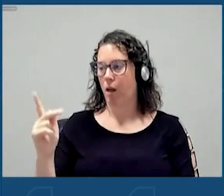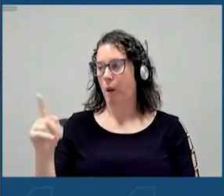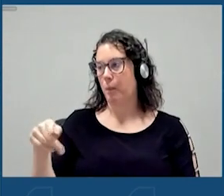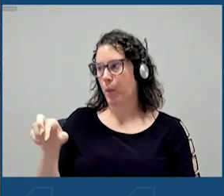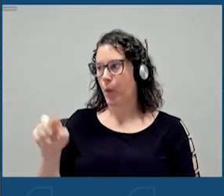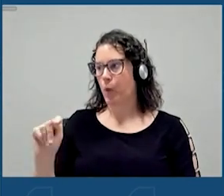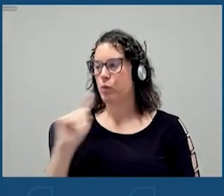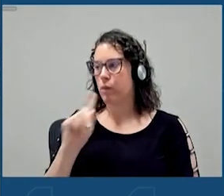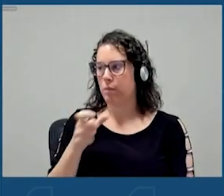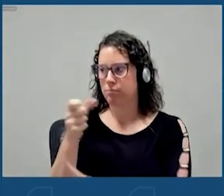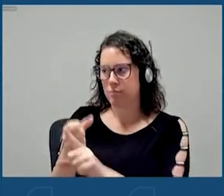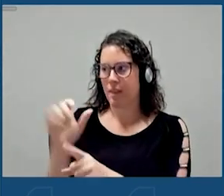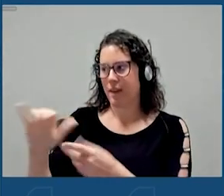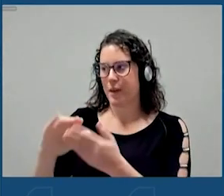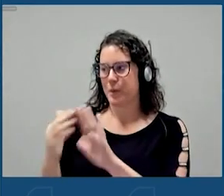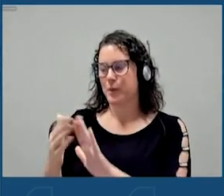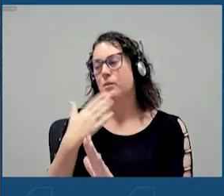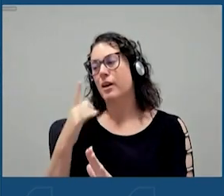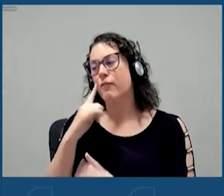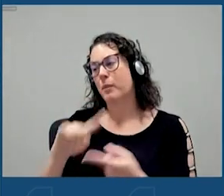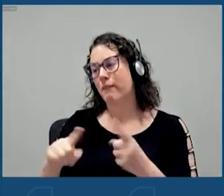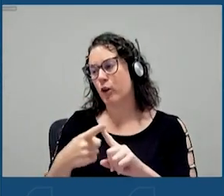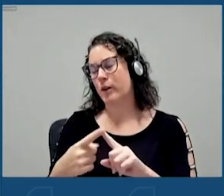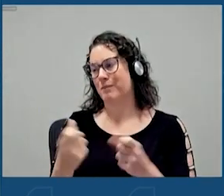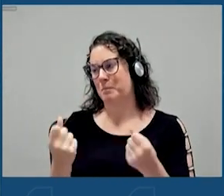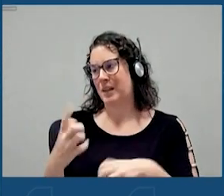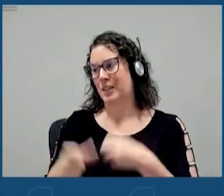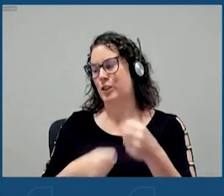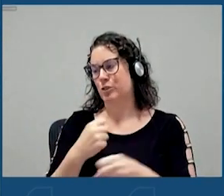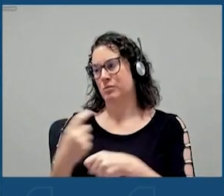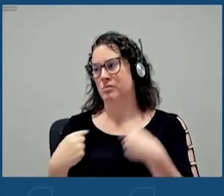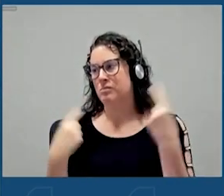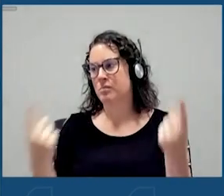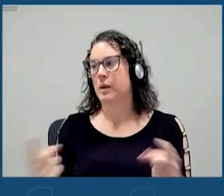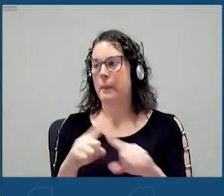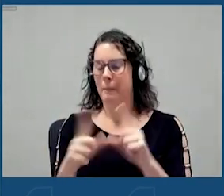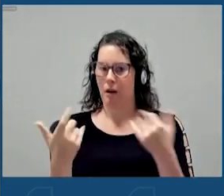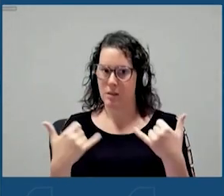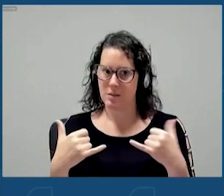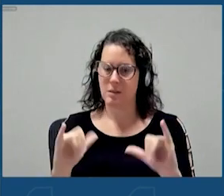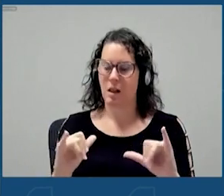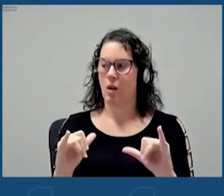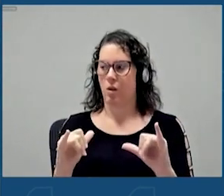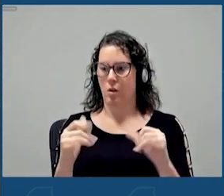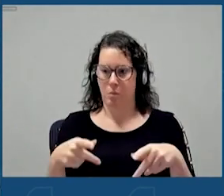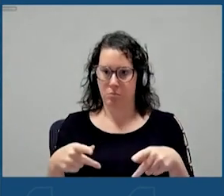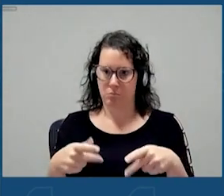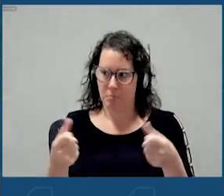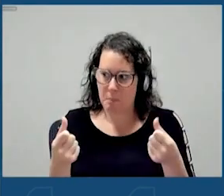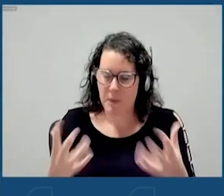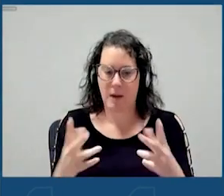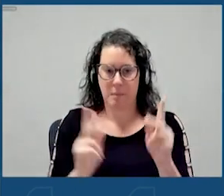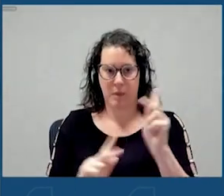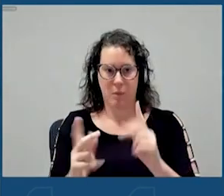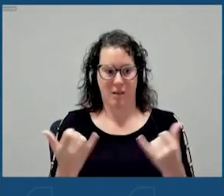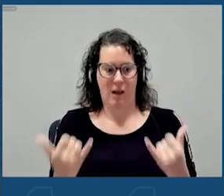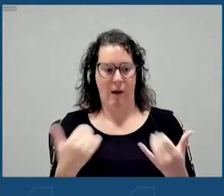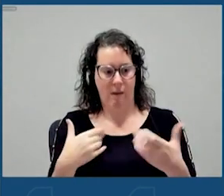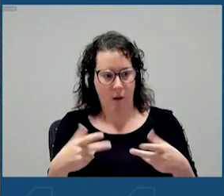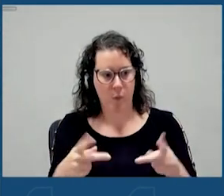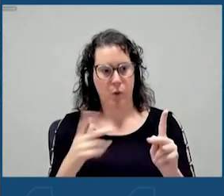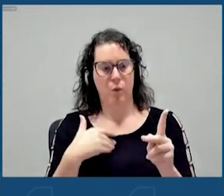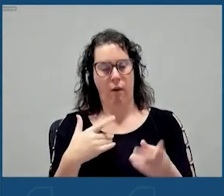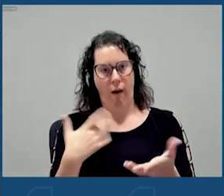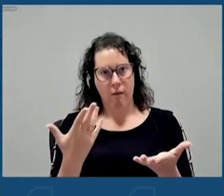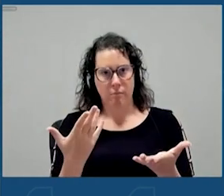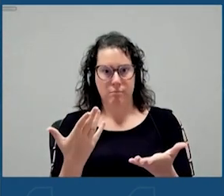So I want to thank you for being a friend for many, many years, but also how you're giving so many people an opportunity to have the dignity of a wonderful home. So